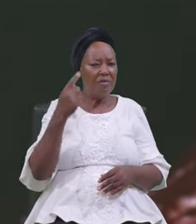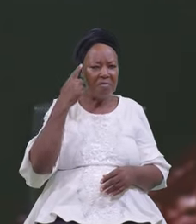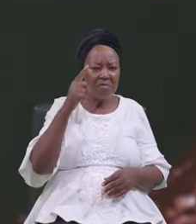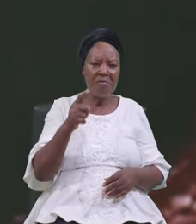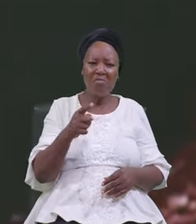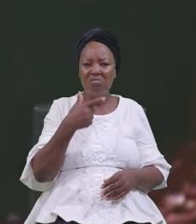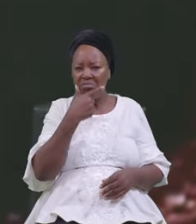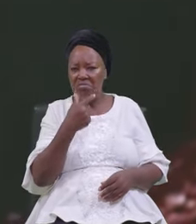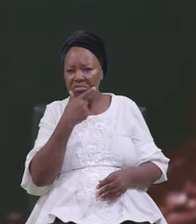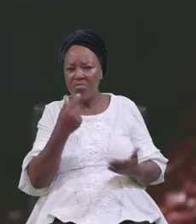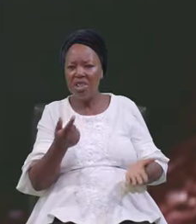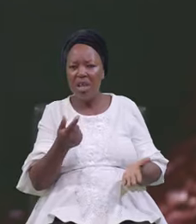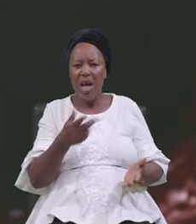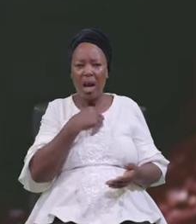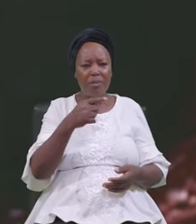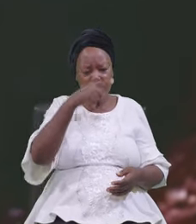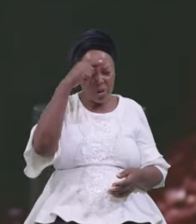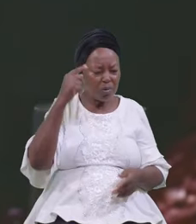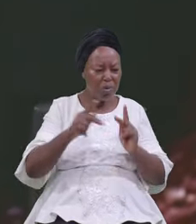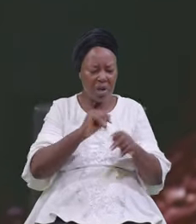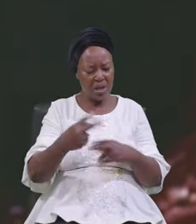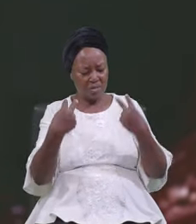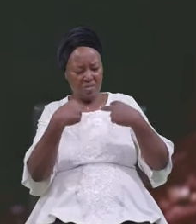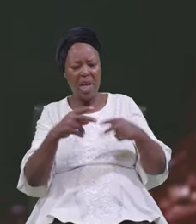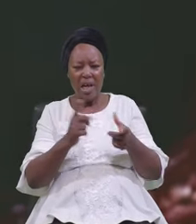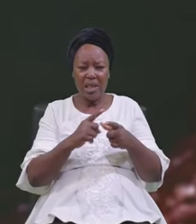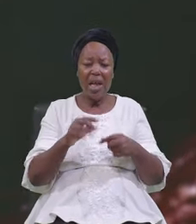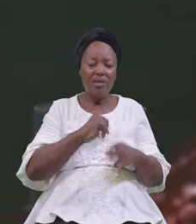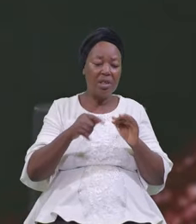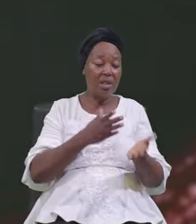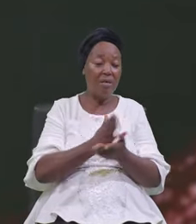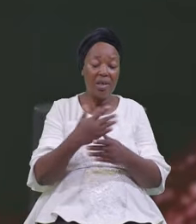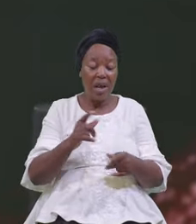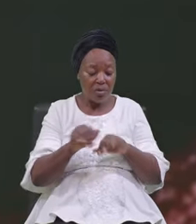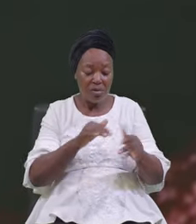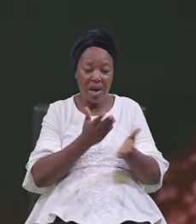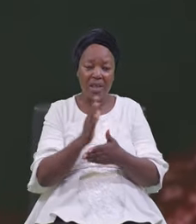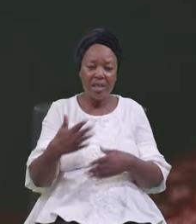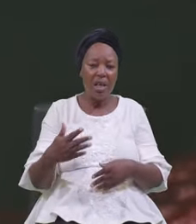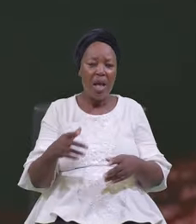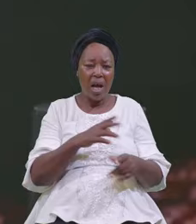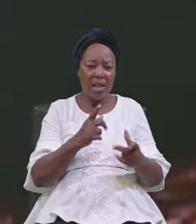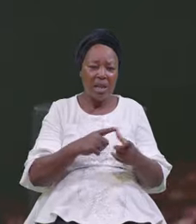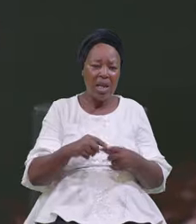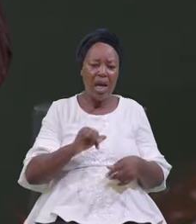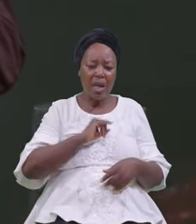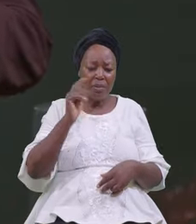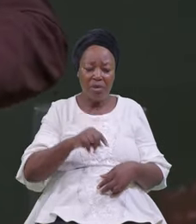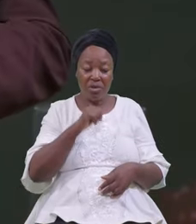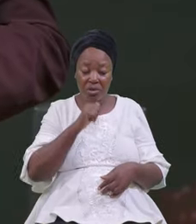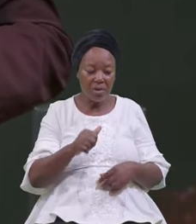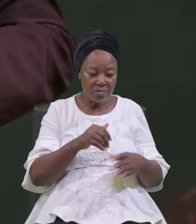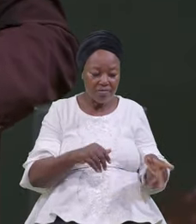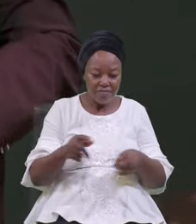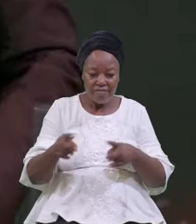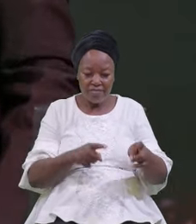service, because people are looking at me. I must say the right thing and do the right thing, and I must not, you know, act